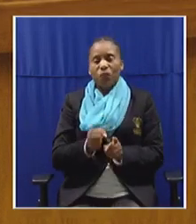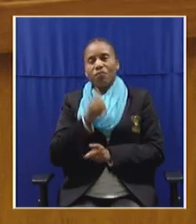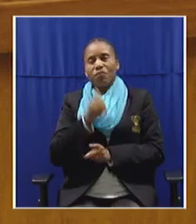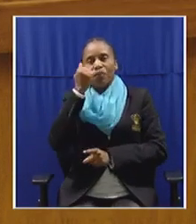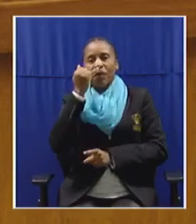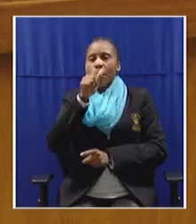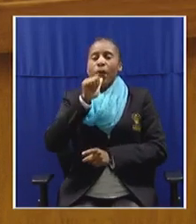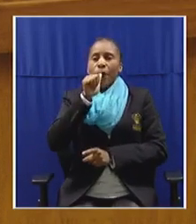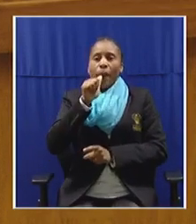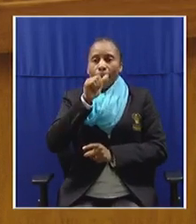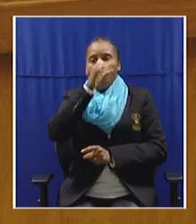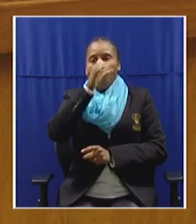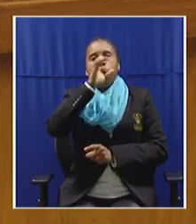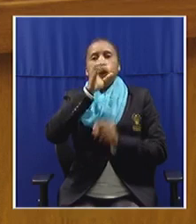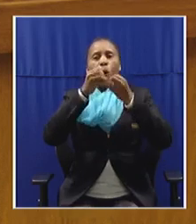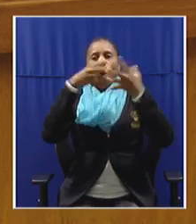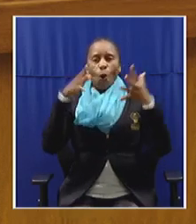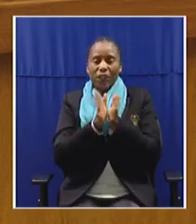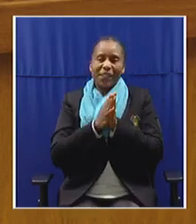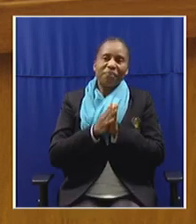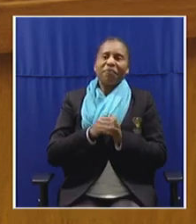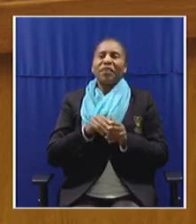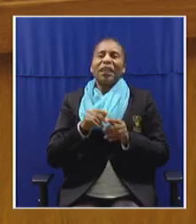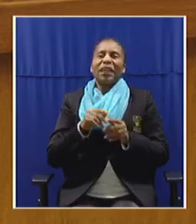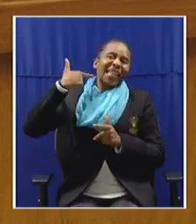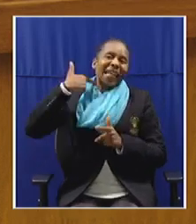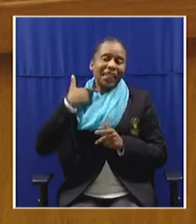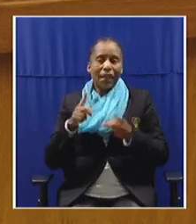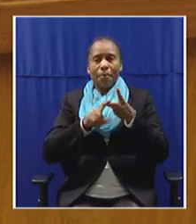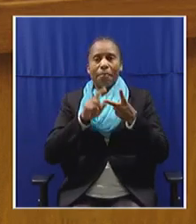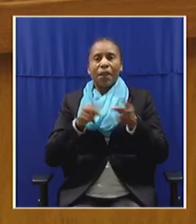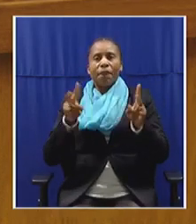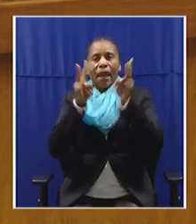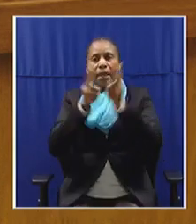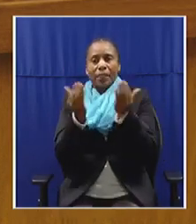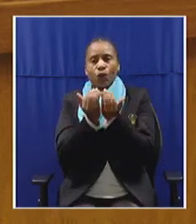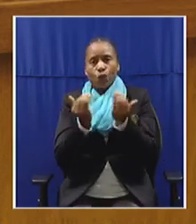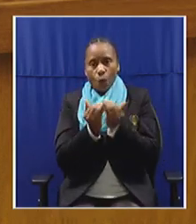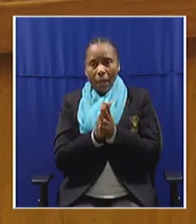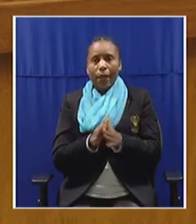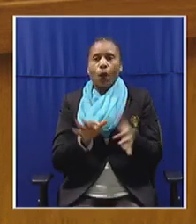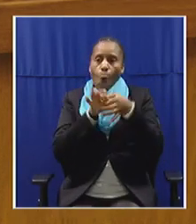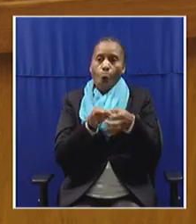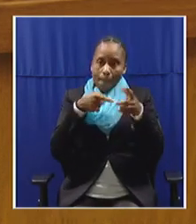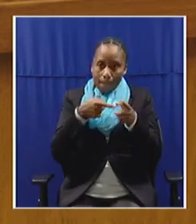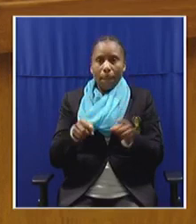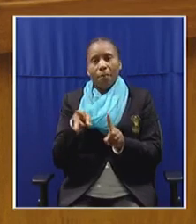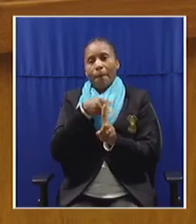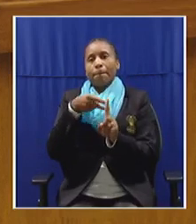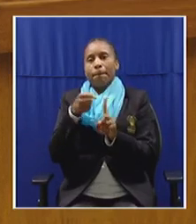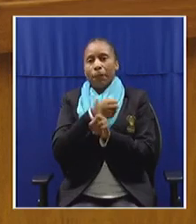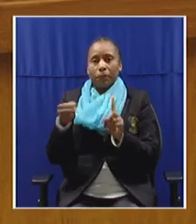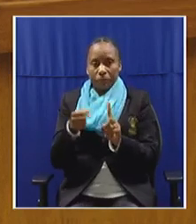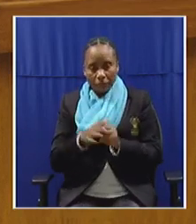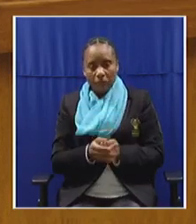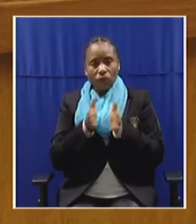abuse, gangsterism, violence in schools, and domestic violence. In general, the loss